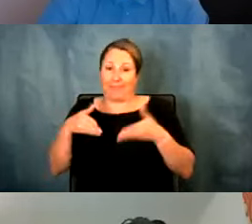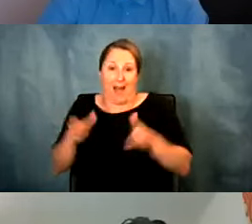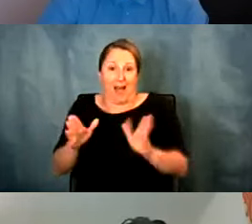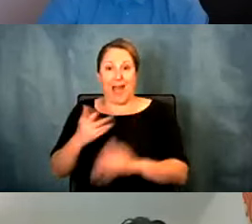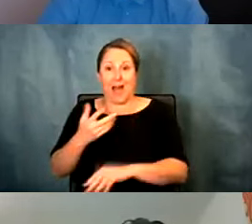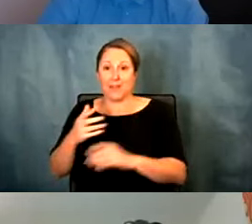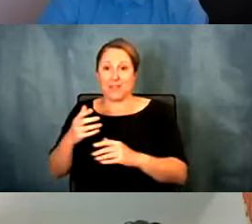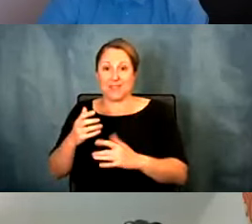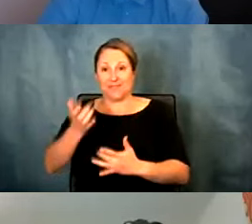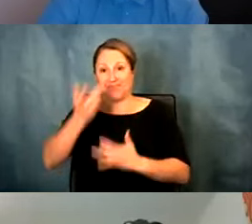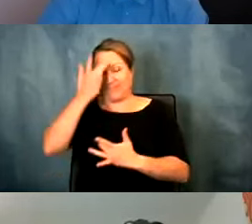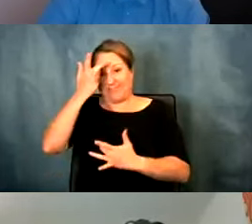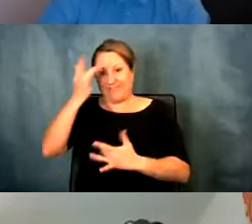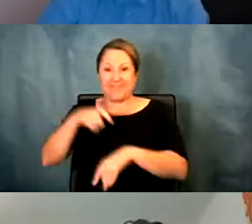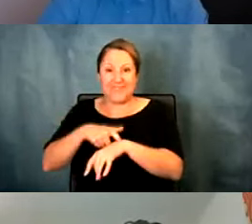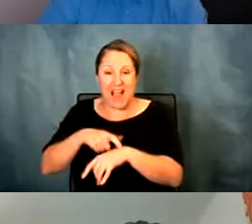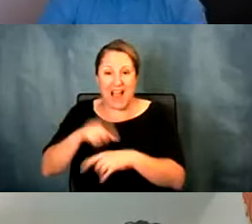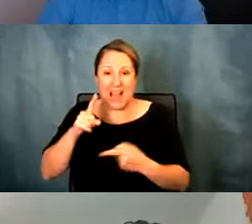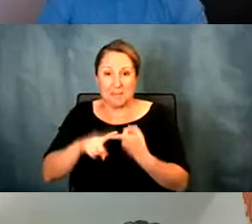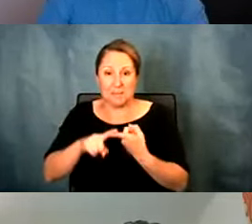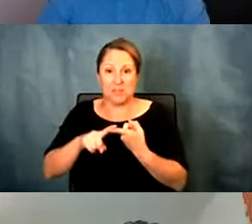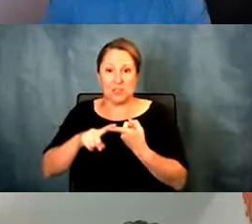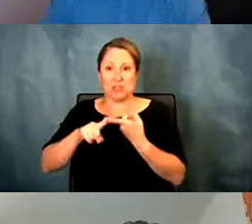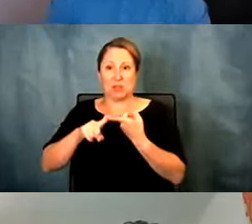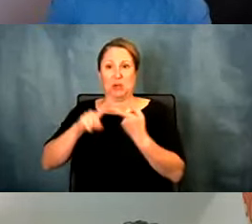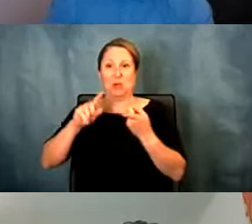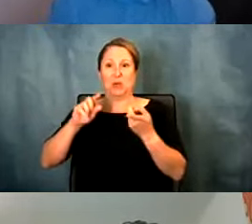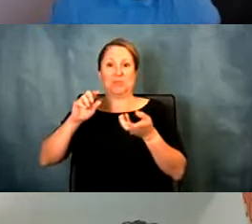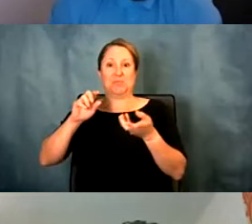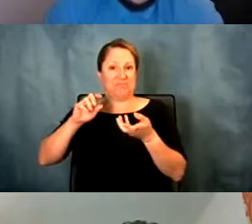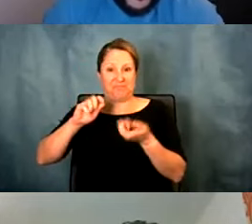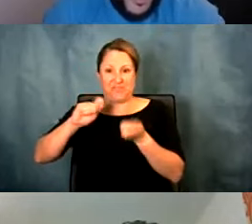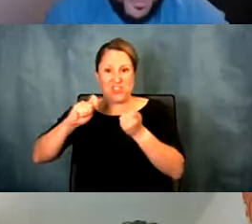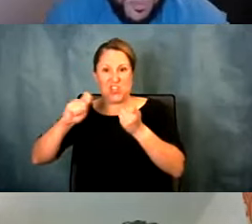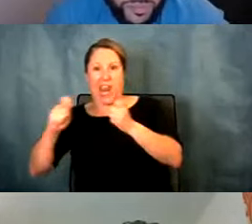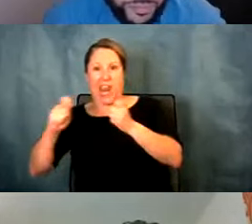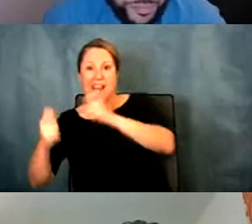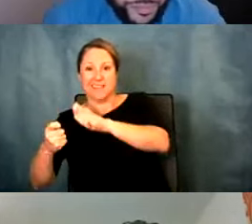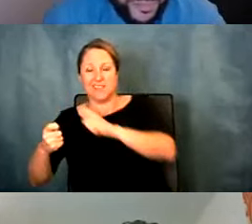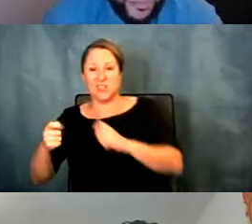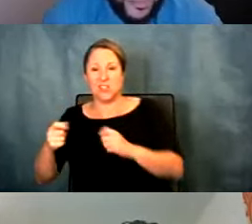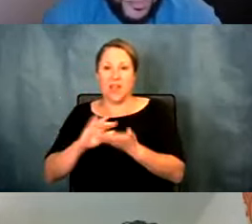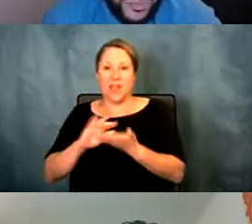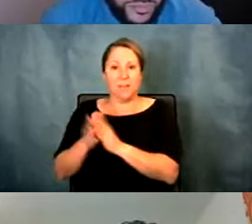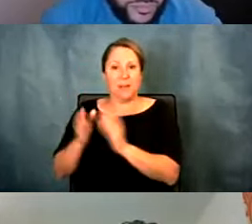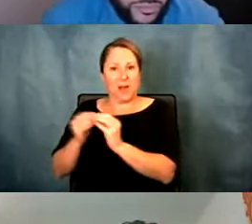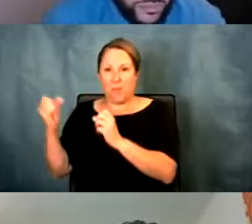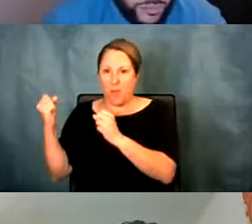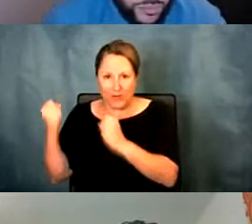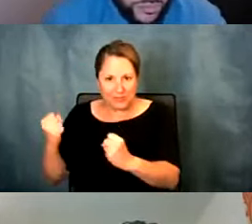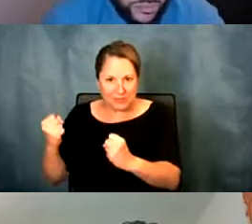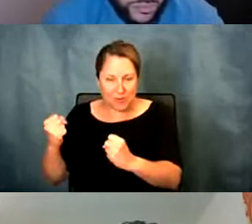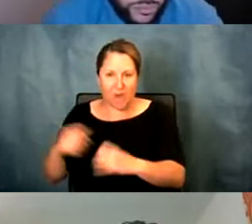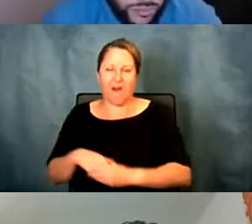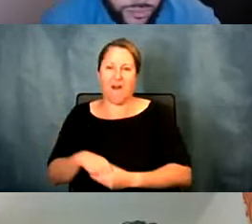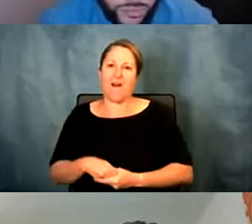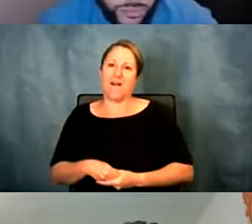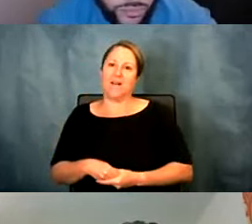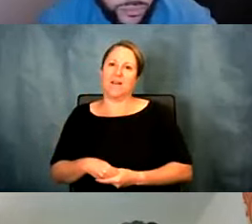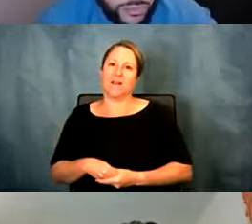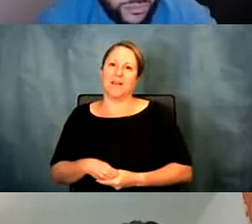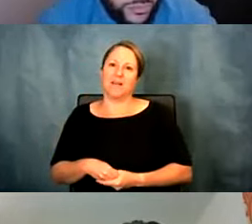the vaccine time to mutate and become something that we're more and more challenged to deal with. And